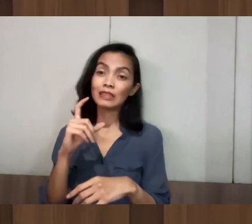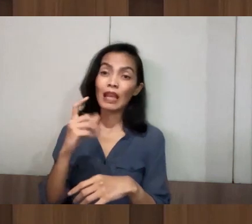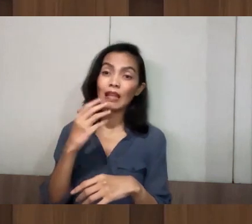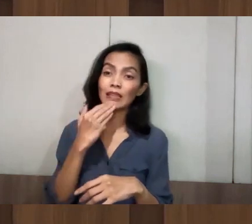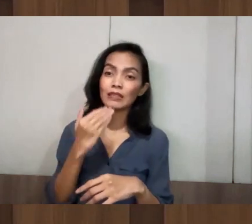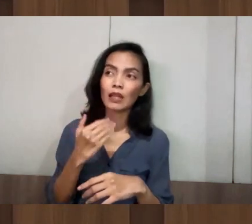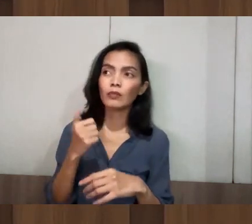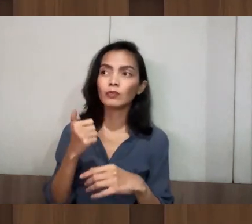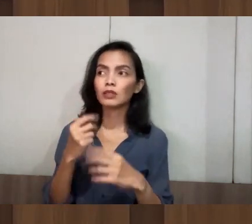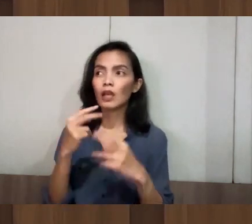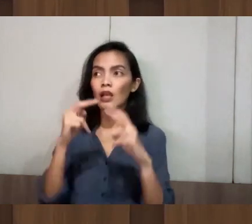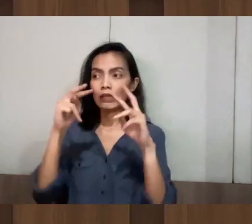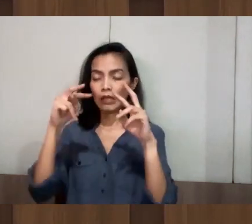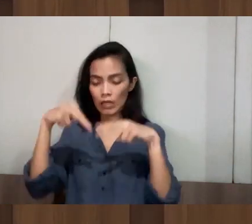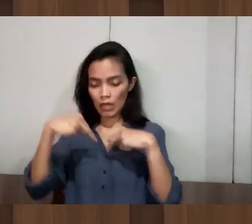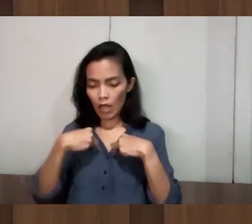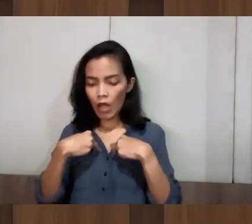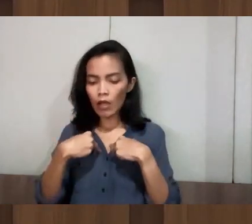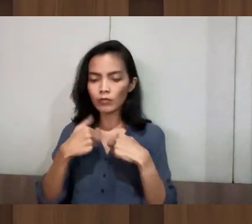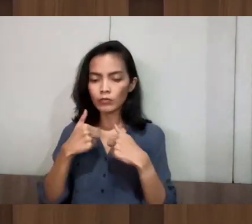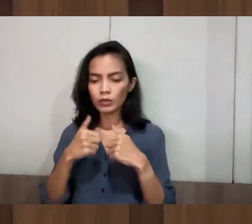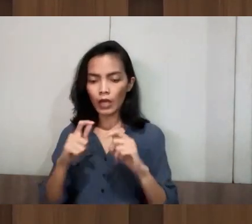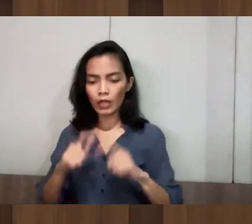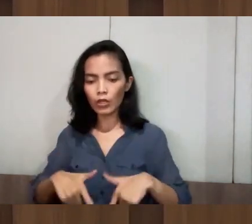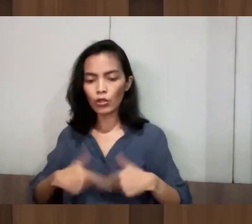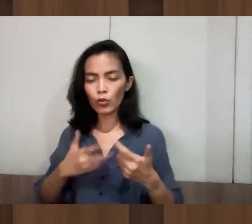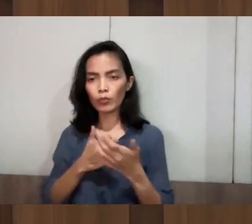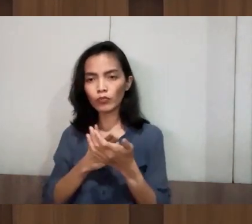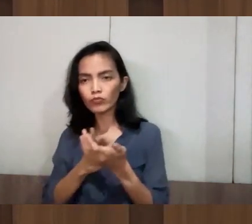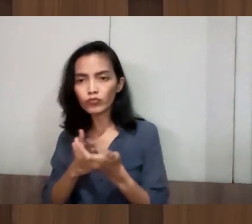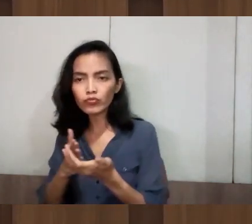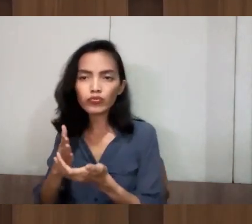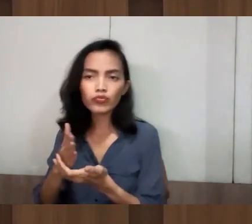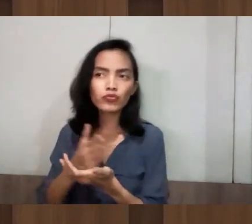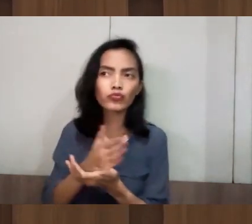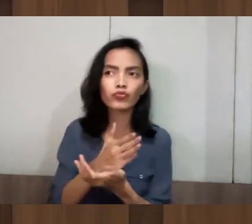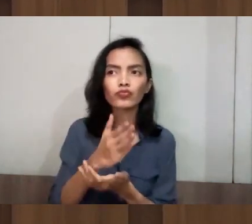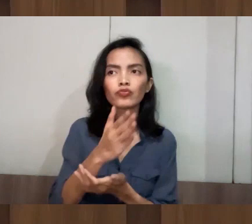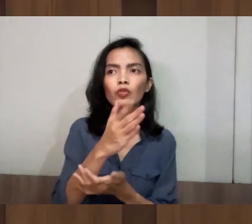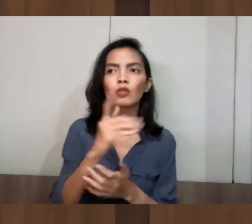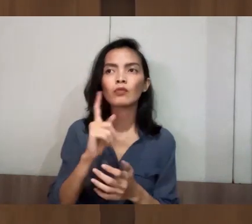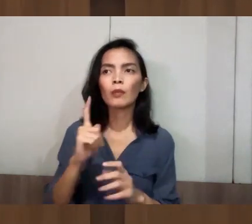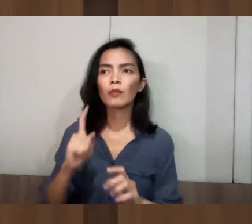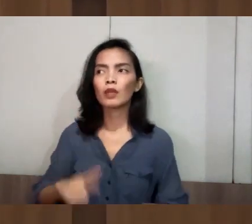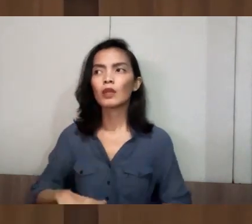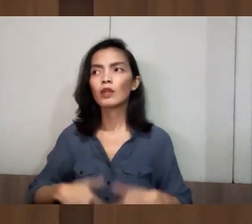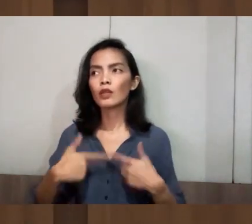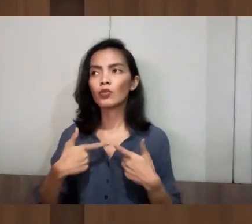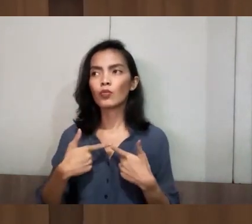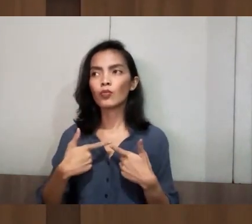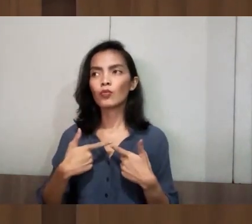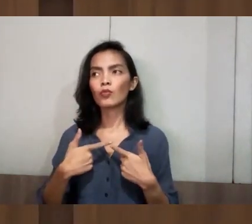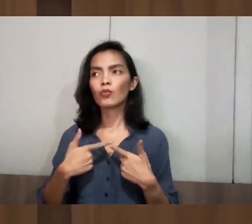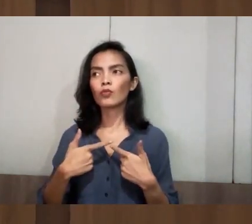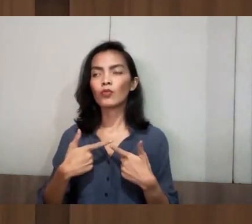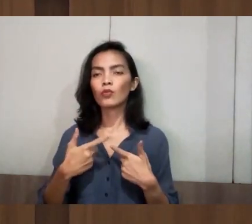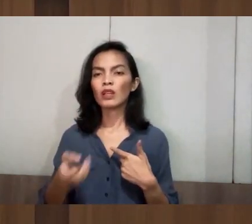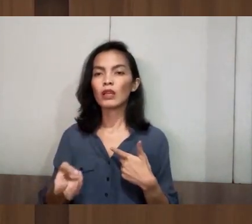answering 4 simple questions, you can reevaluate, you can renavigate your life's